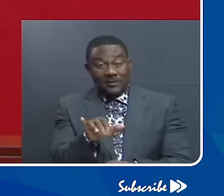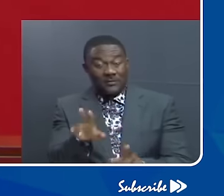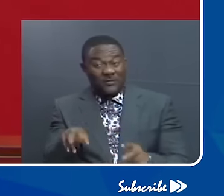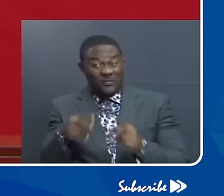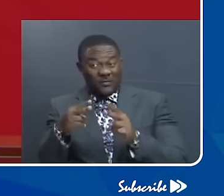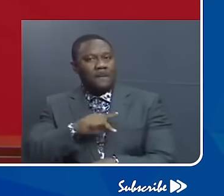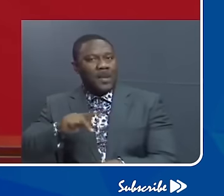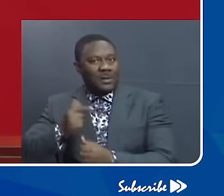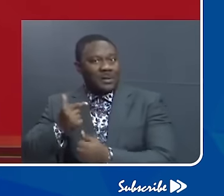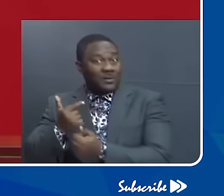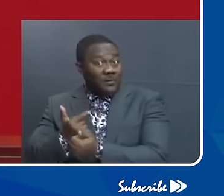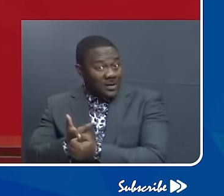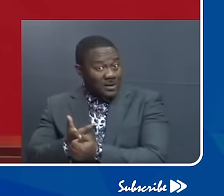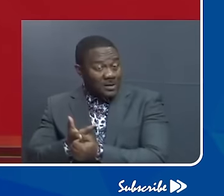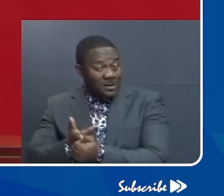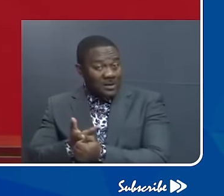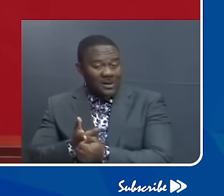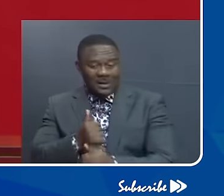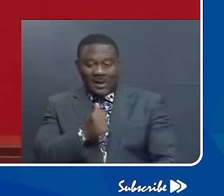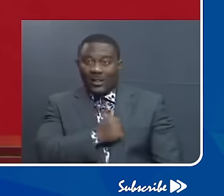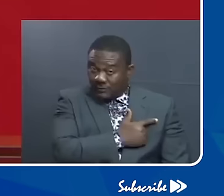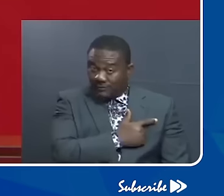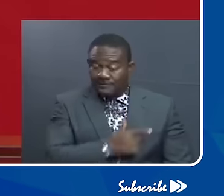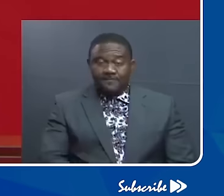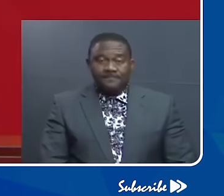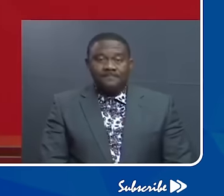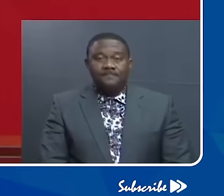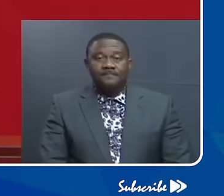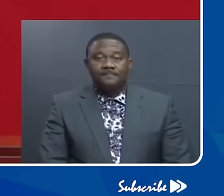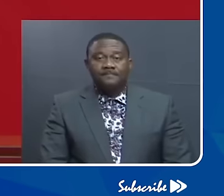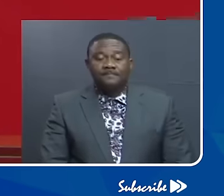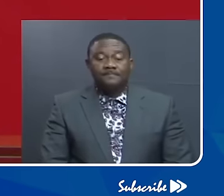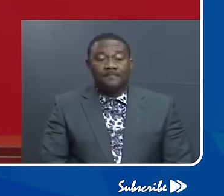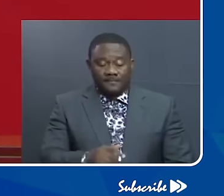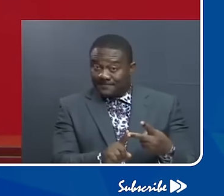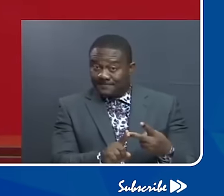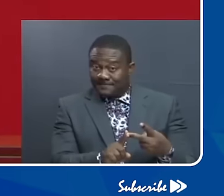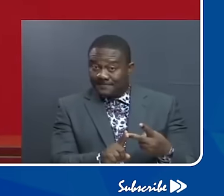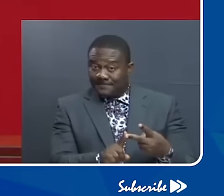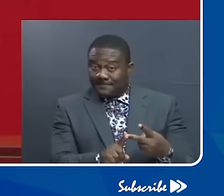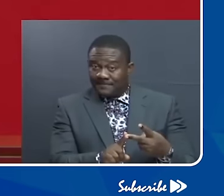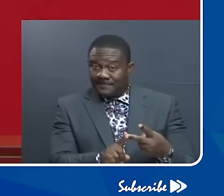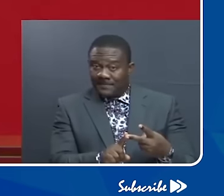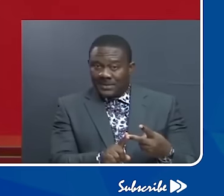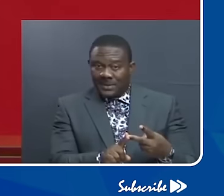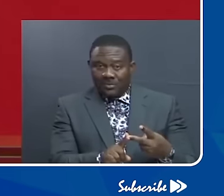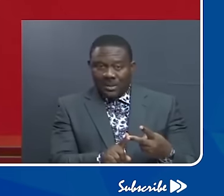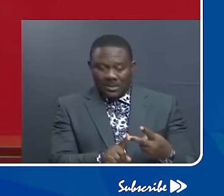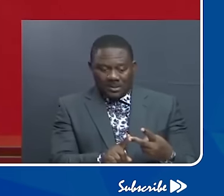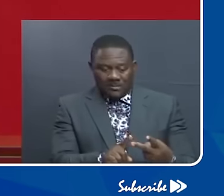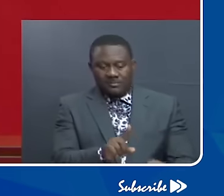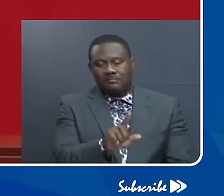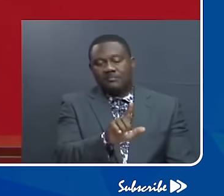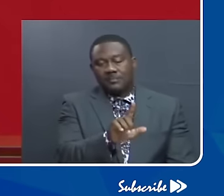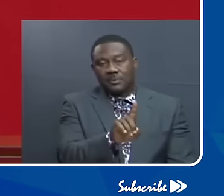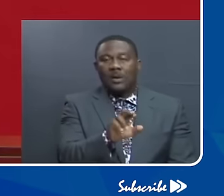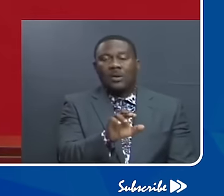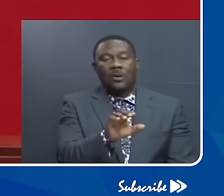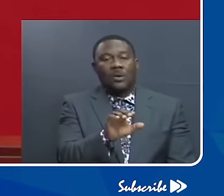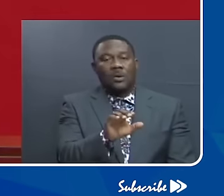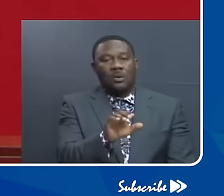of Ghana and the Attorney General, and the second, Dr. Amanda